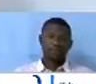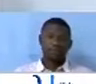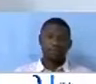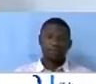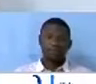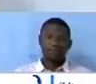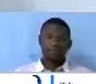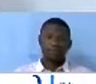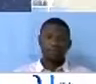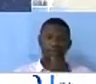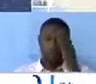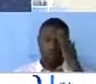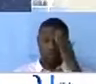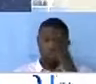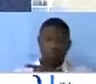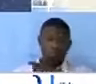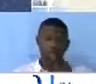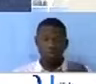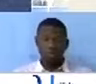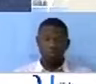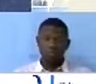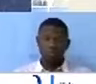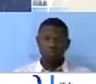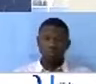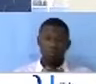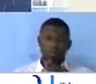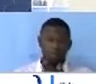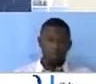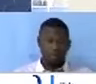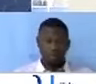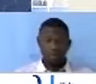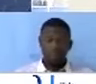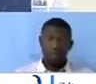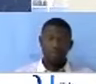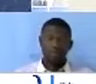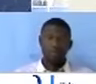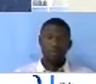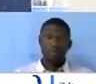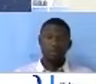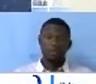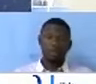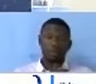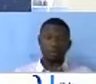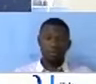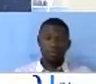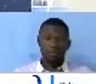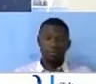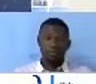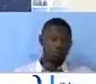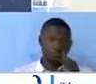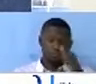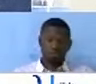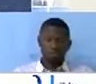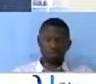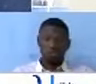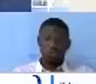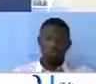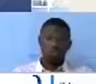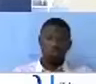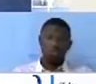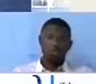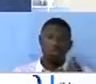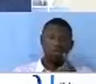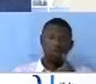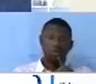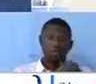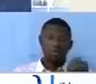And do you think those people would have organized and ensured those tortures just